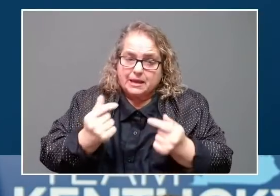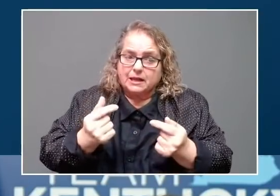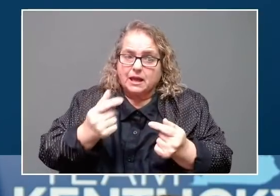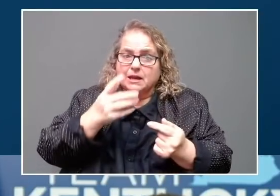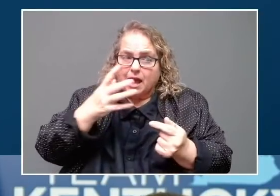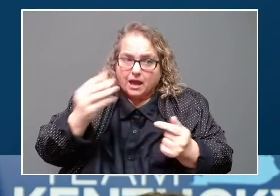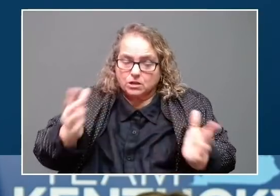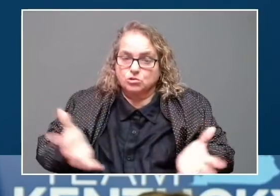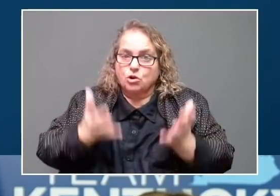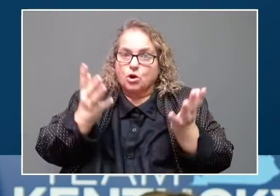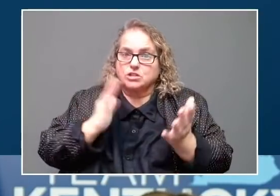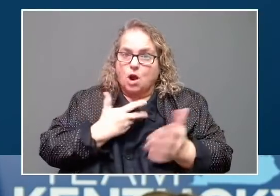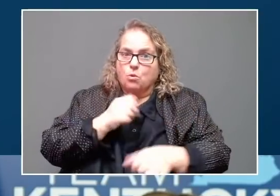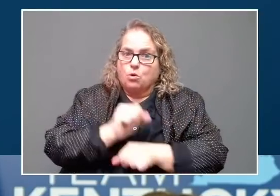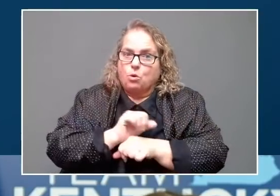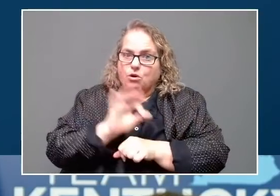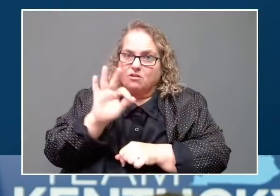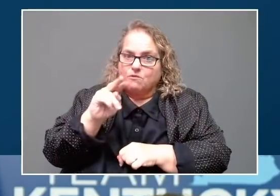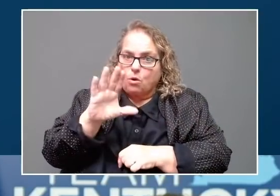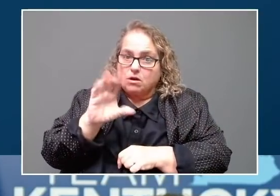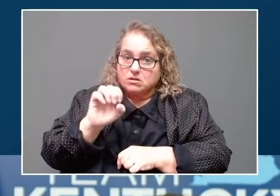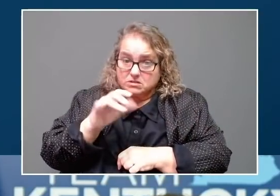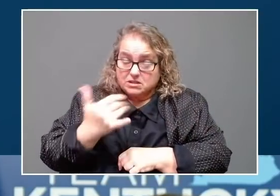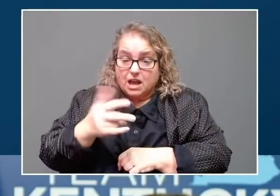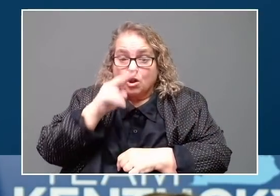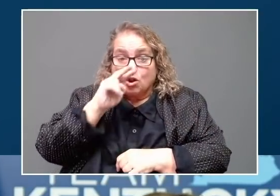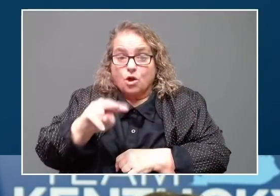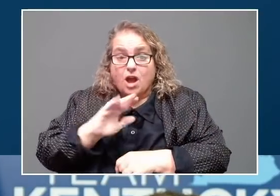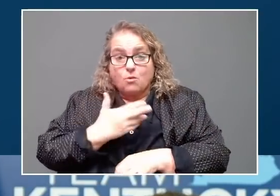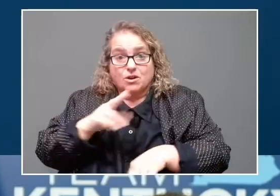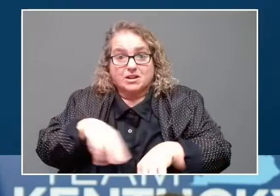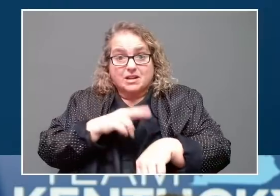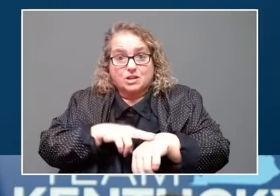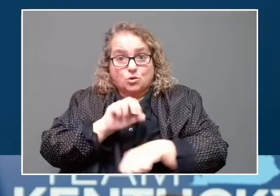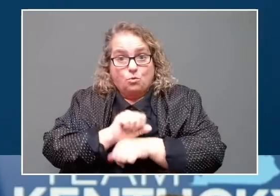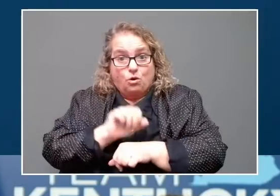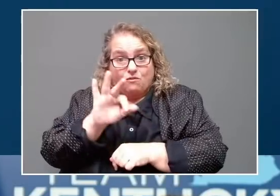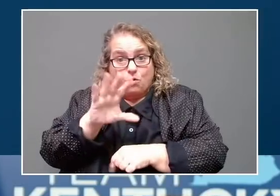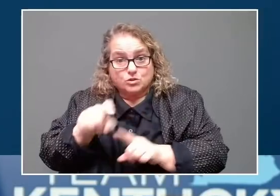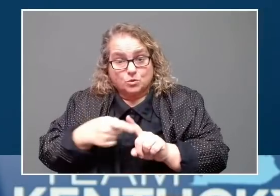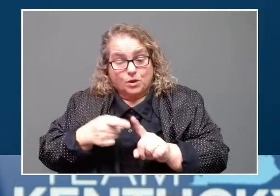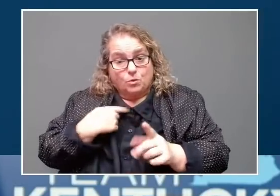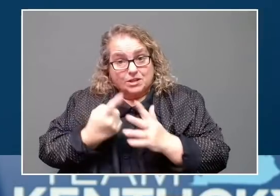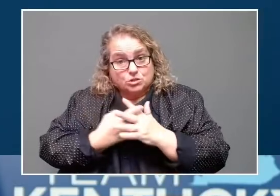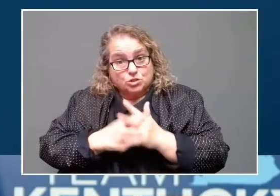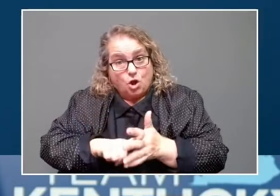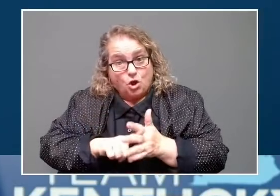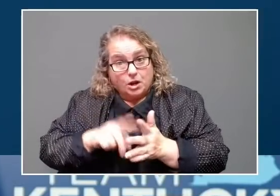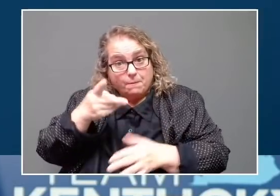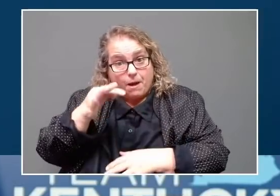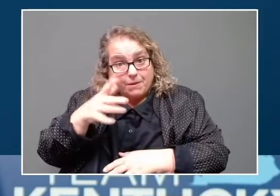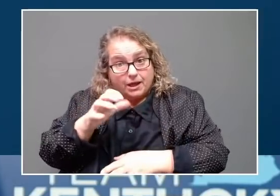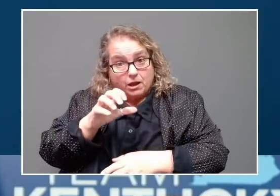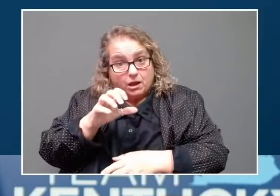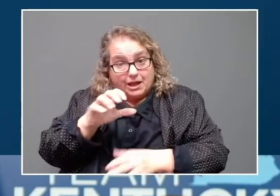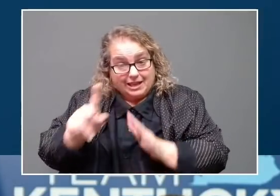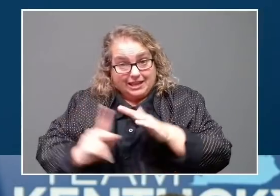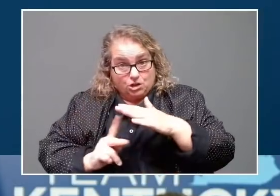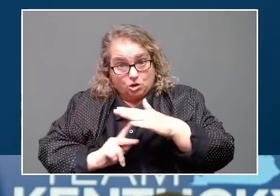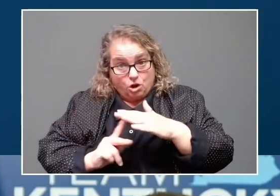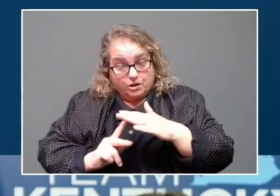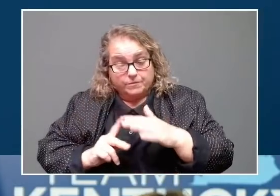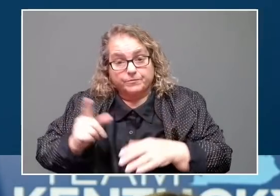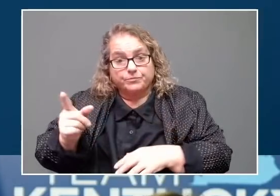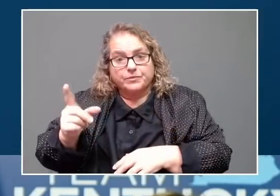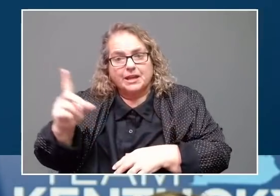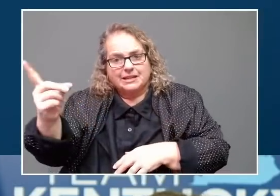look at what happened to our nation's workforce when we instituted public kindergarten. Reuters studied the effect that kindergarten had on our